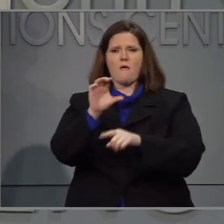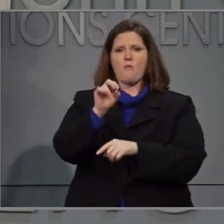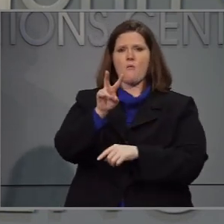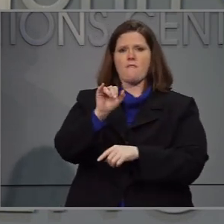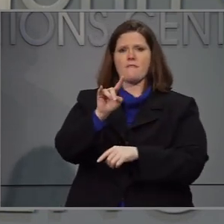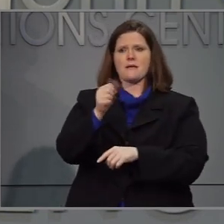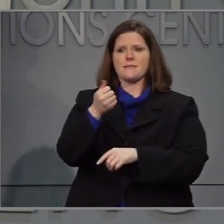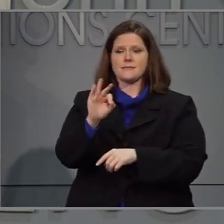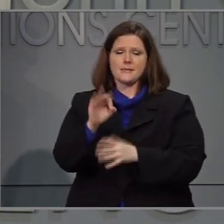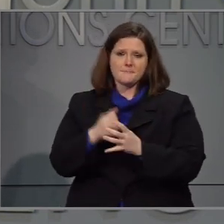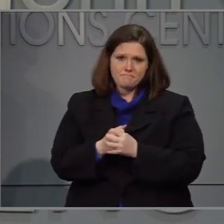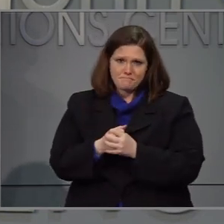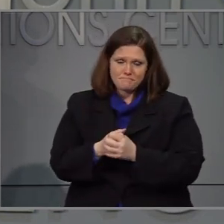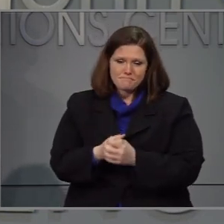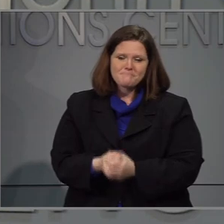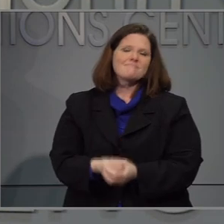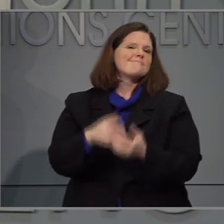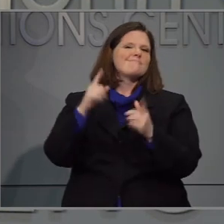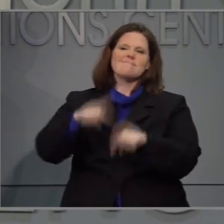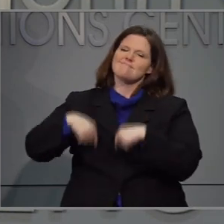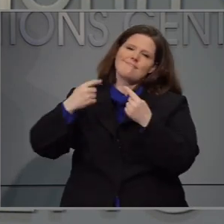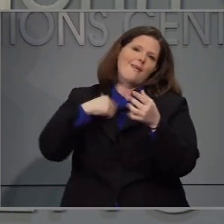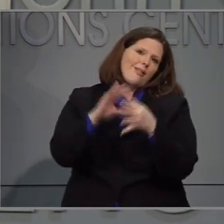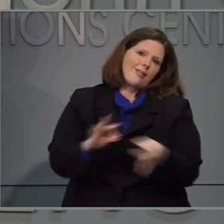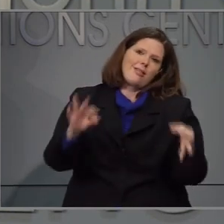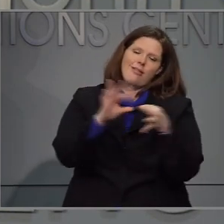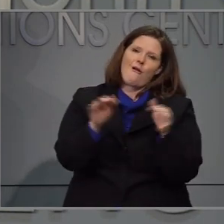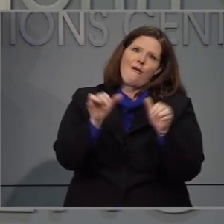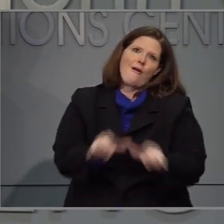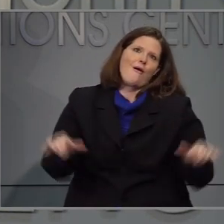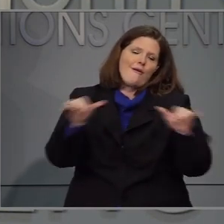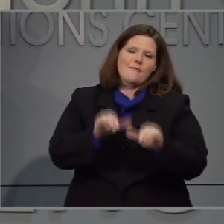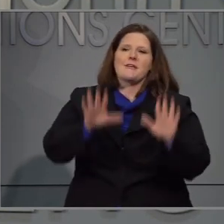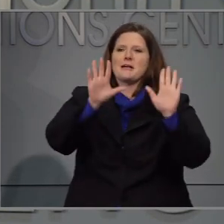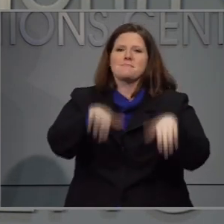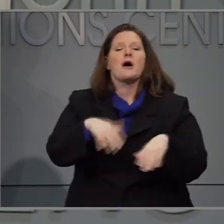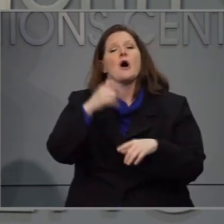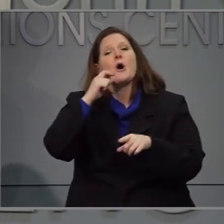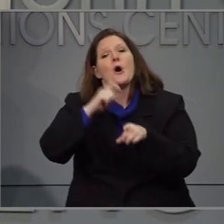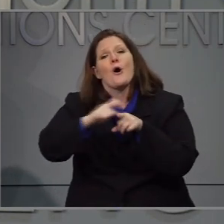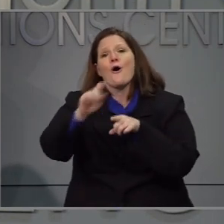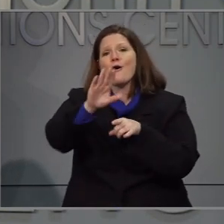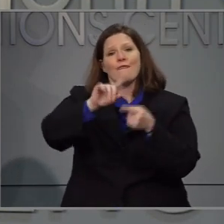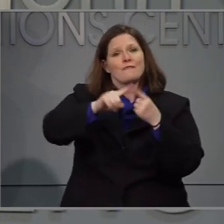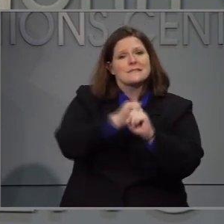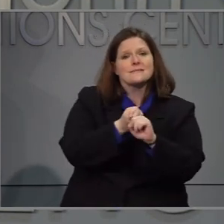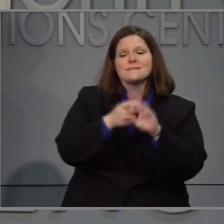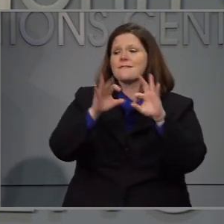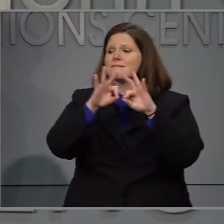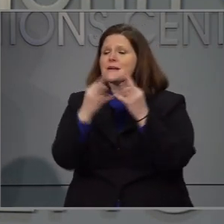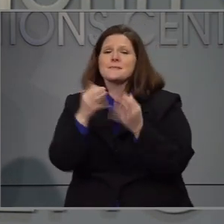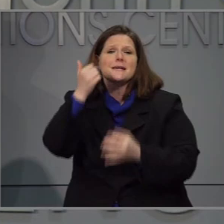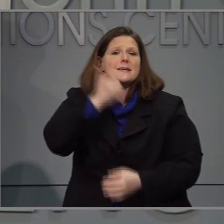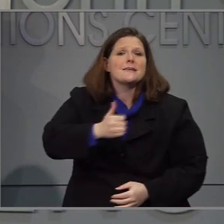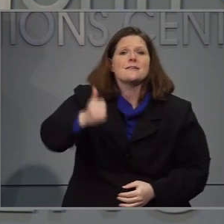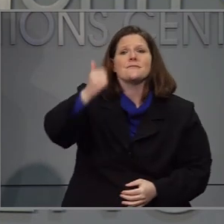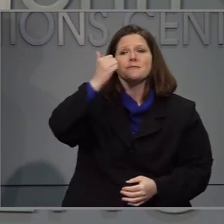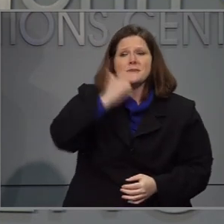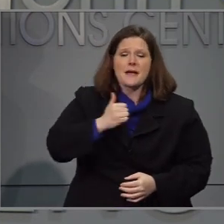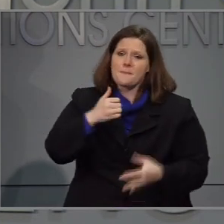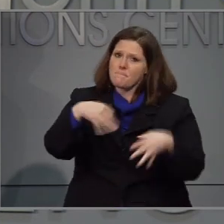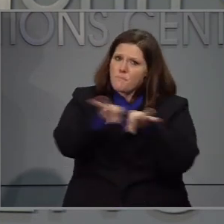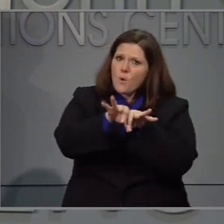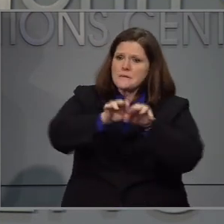to look out for your family, friends, and neighbors, and to call your loved ones daily. And remember, we all need to stay at home and